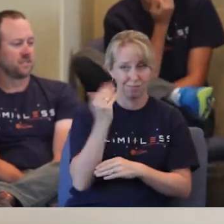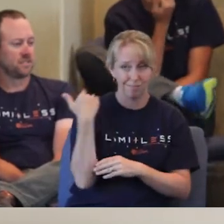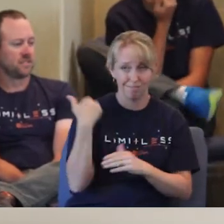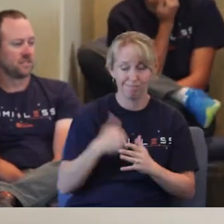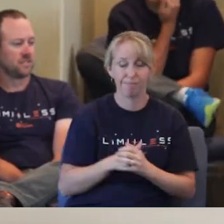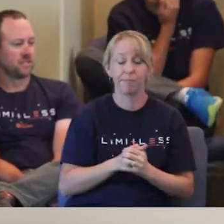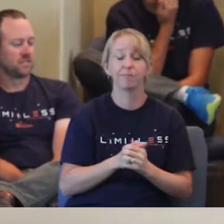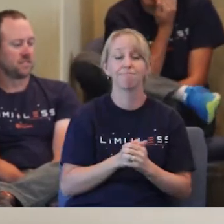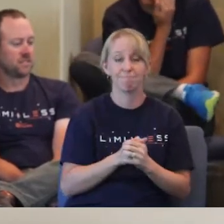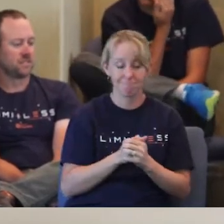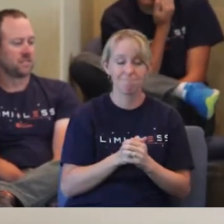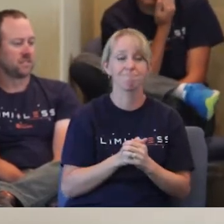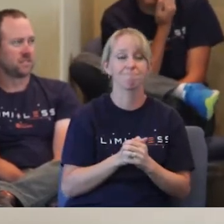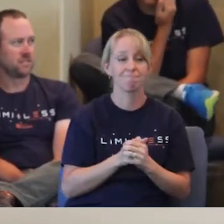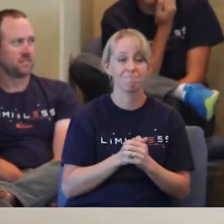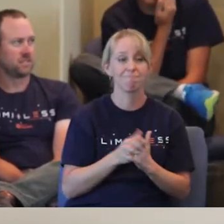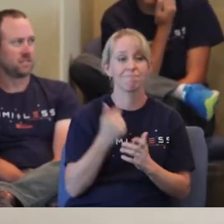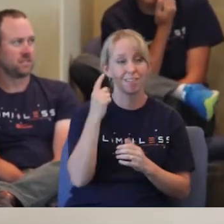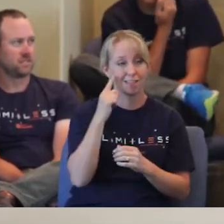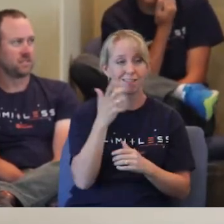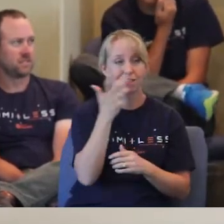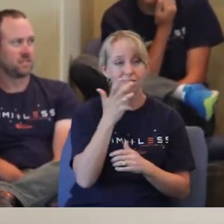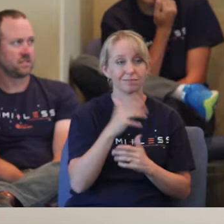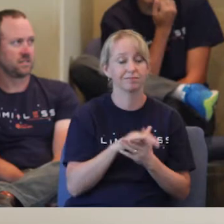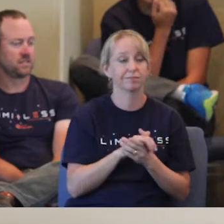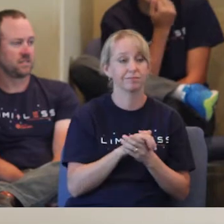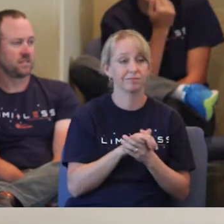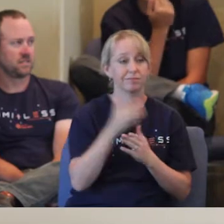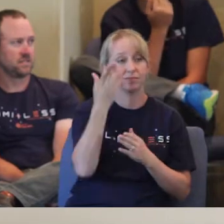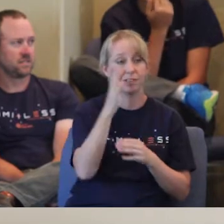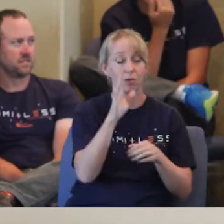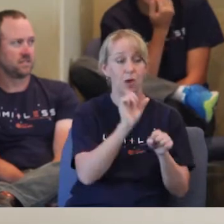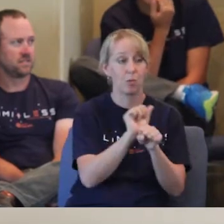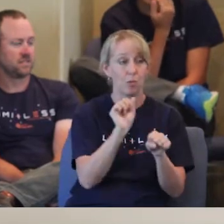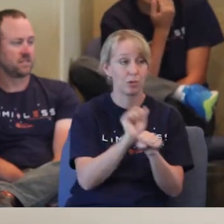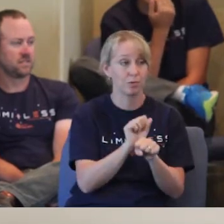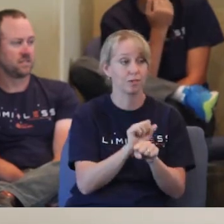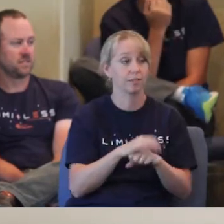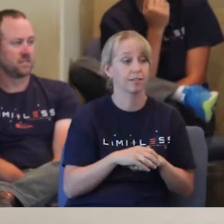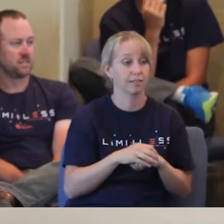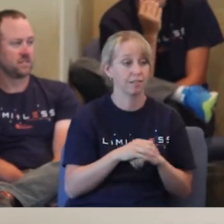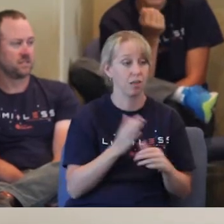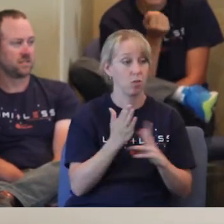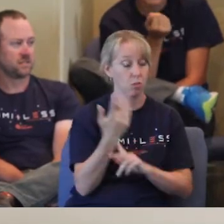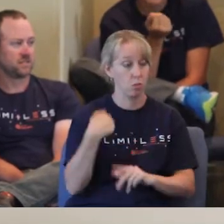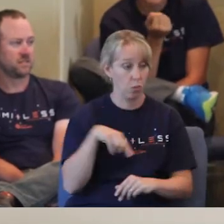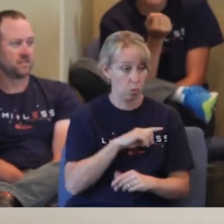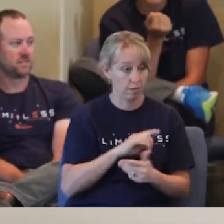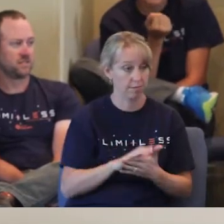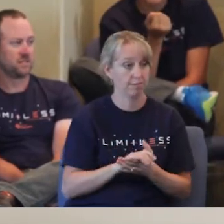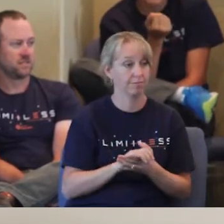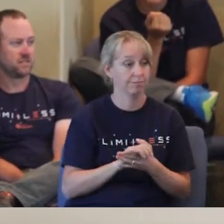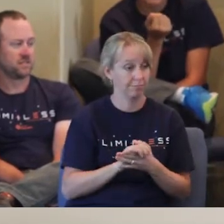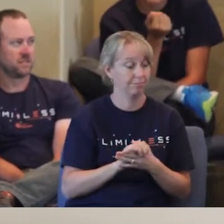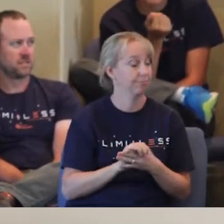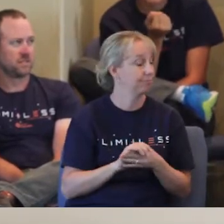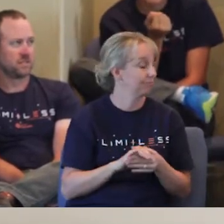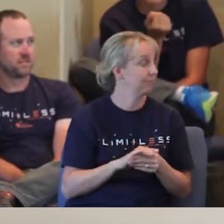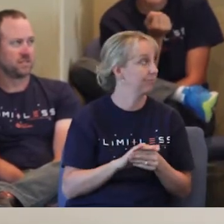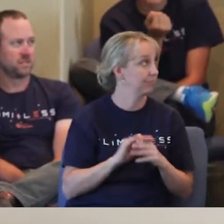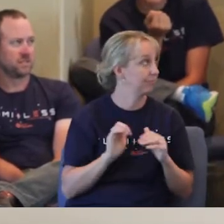So I thought it was amazing and how God was working through us and how it